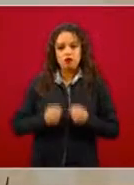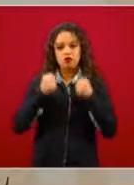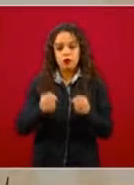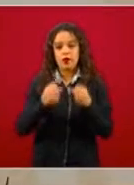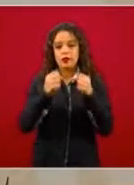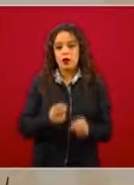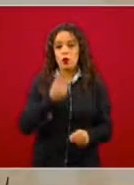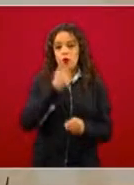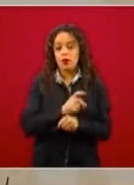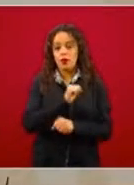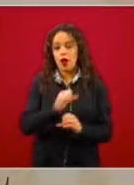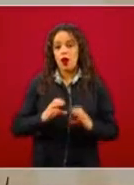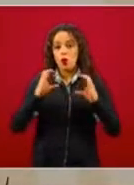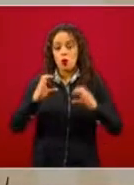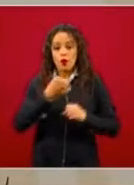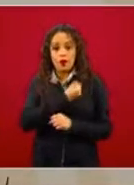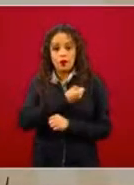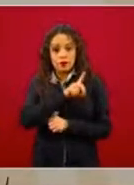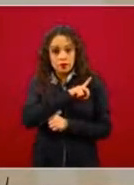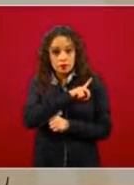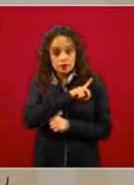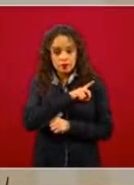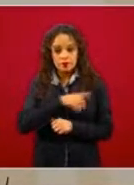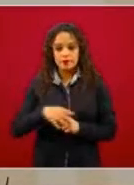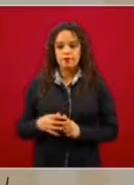a top security measure,